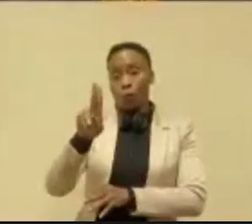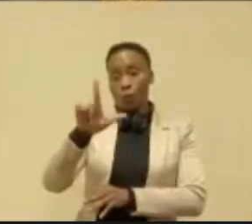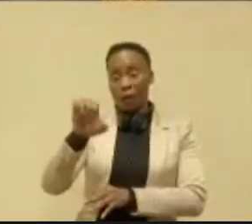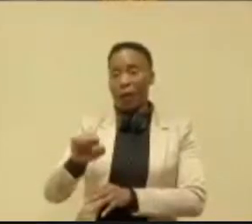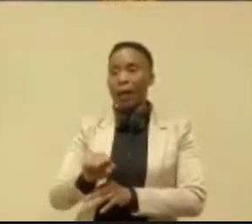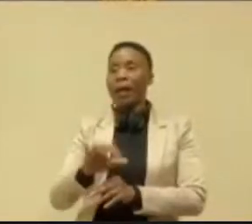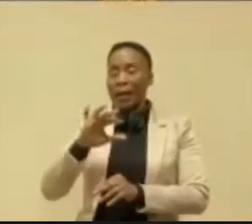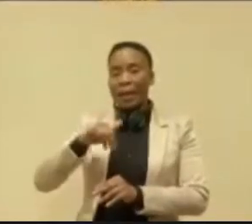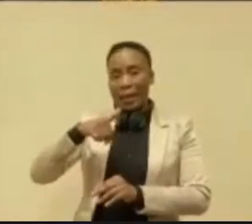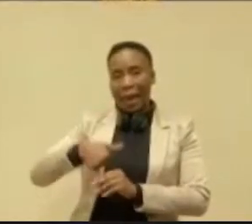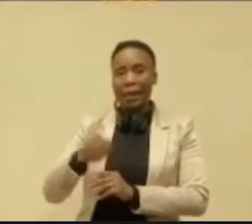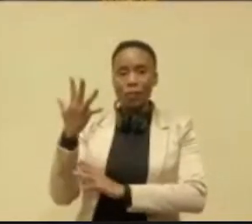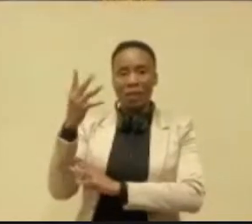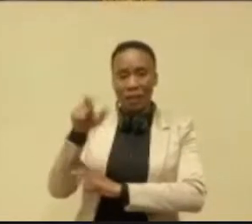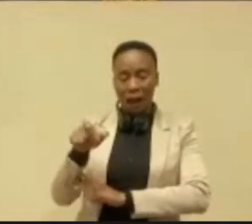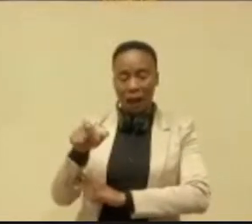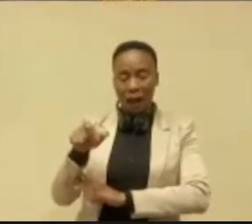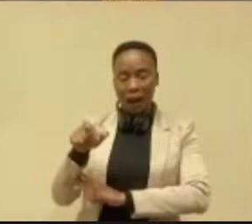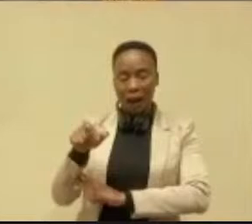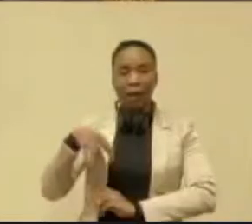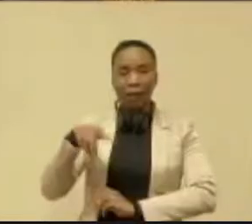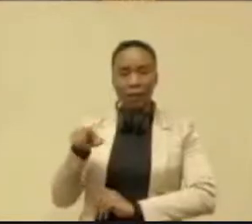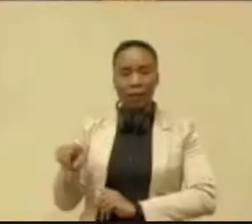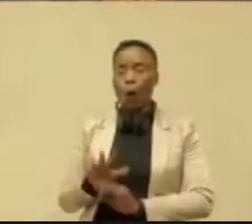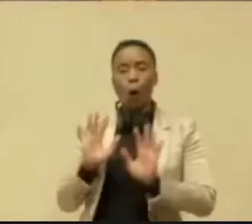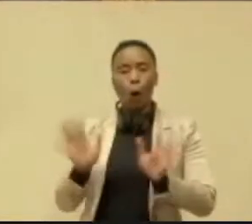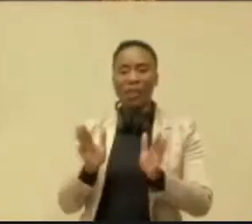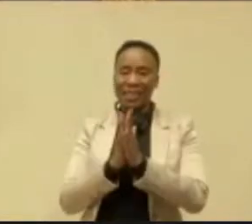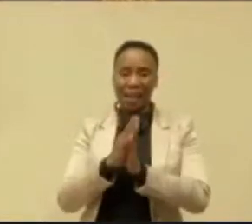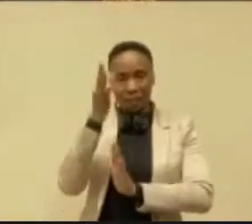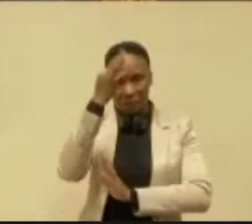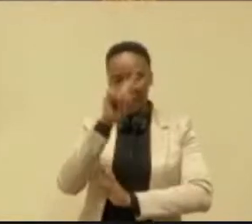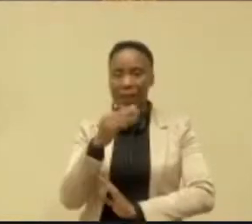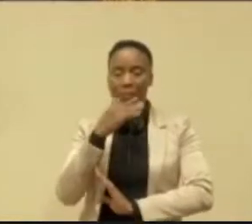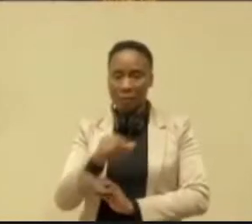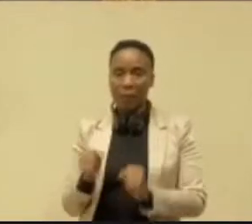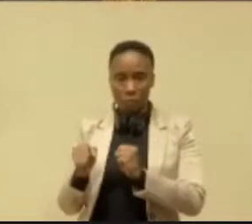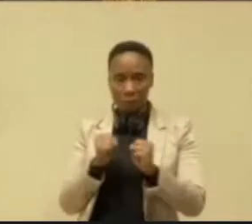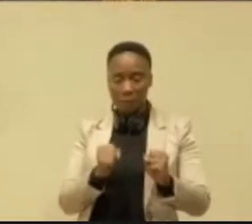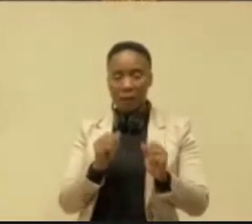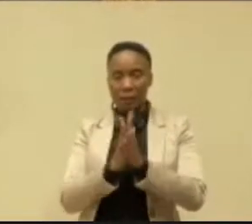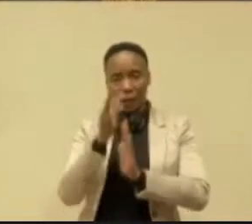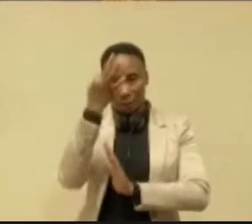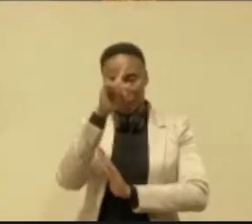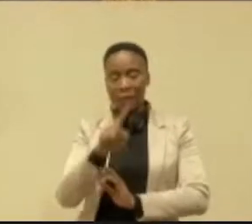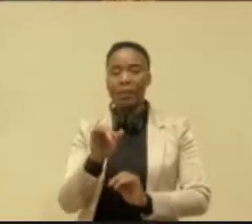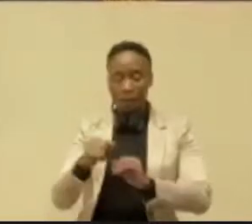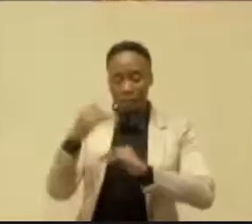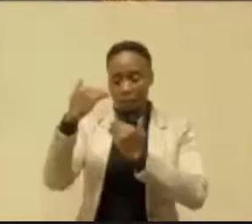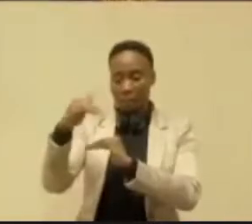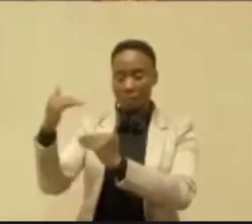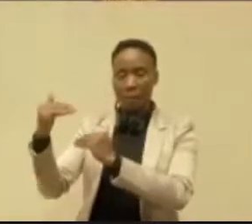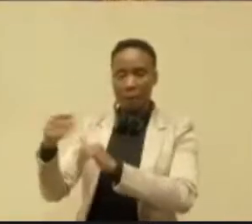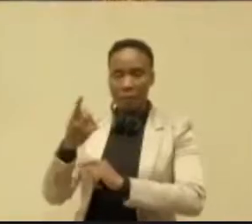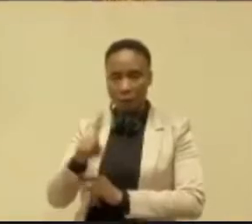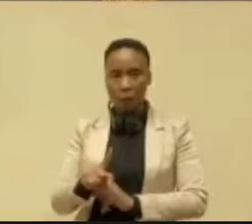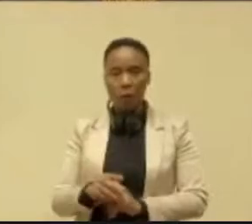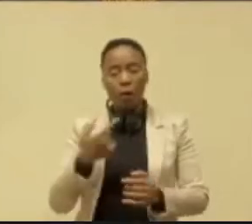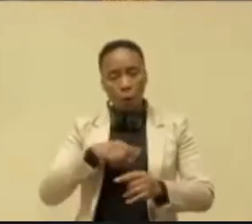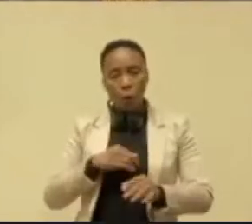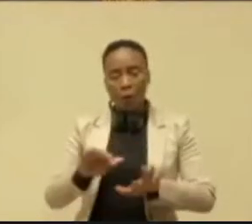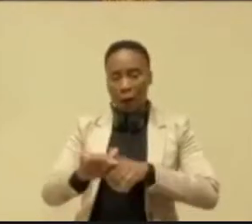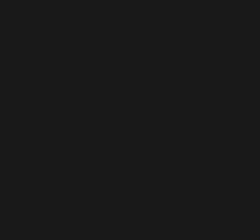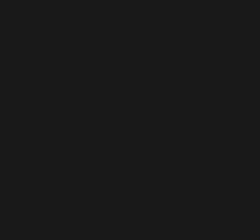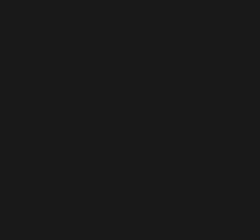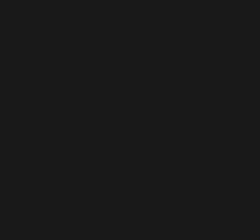please you are giving only 10 minutes let us stick to the 10 minutes that is allocated we are guided by the